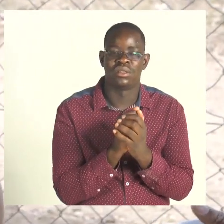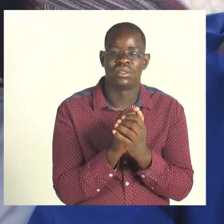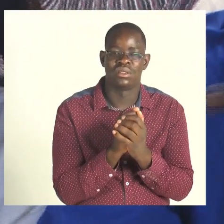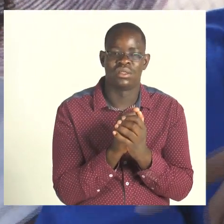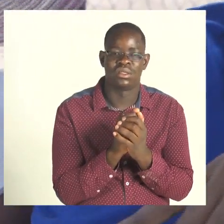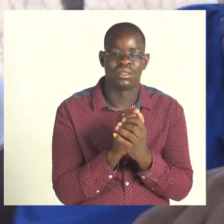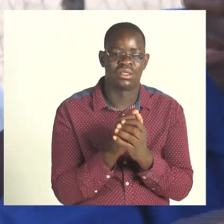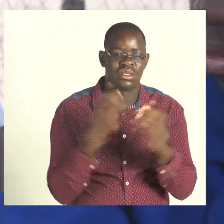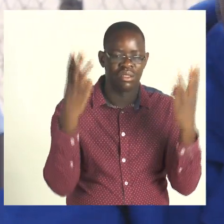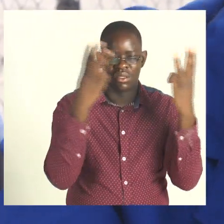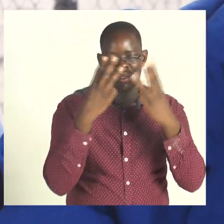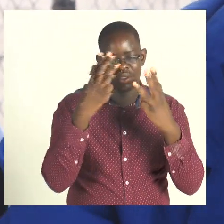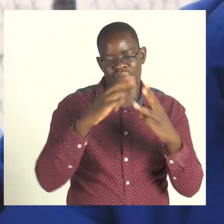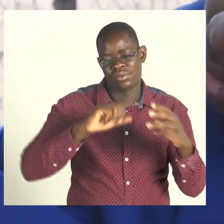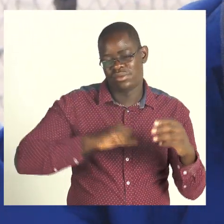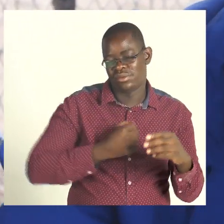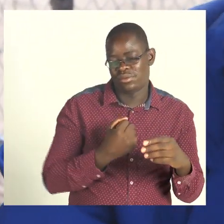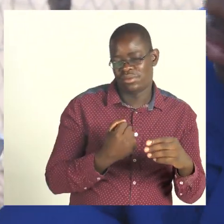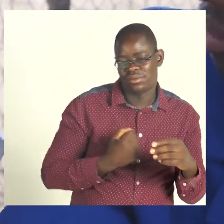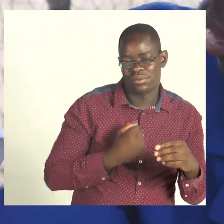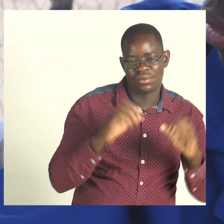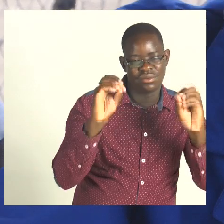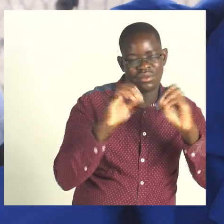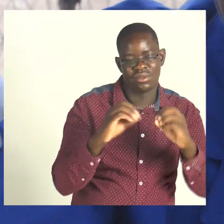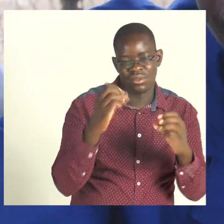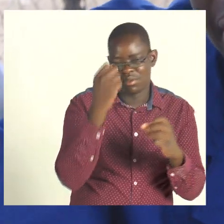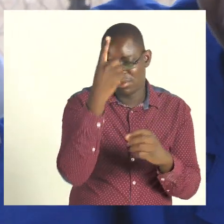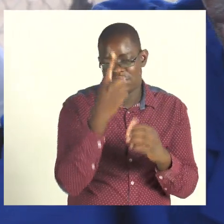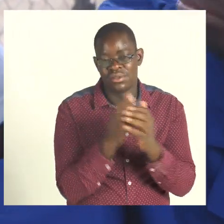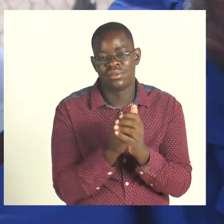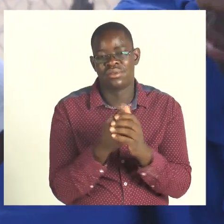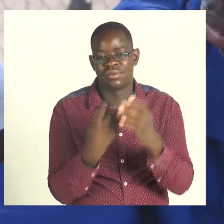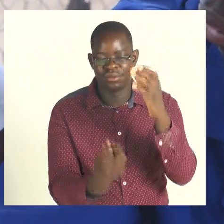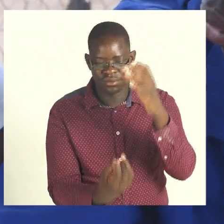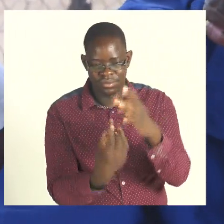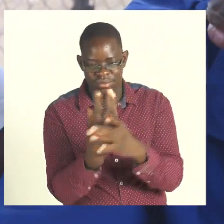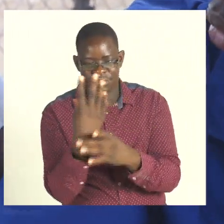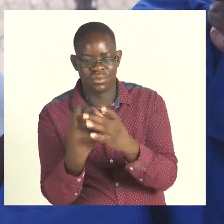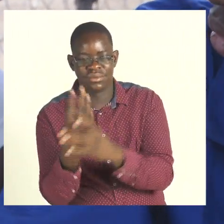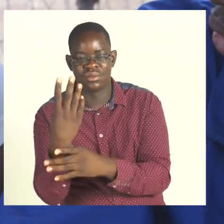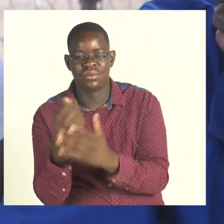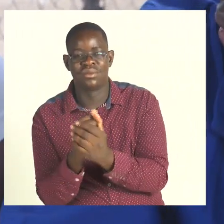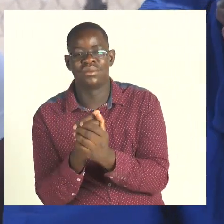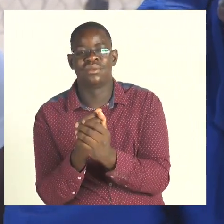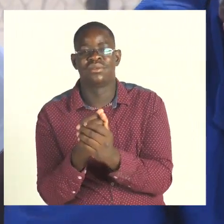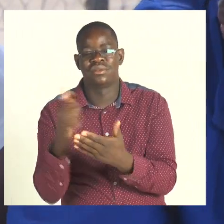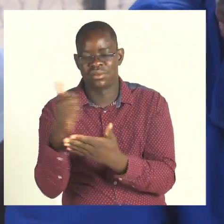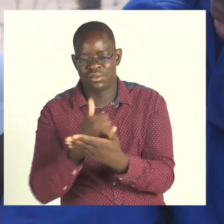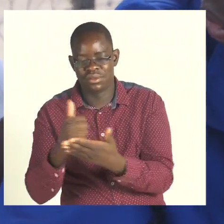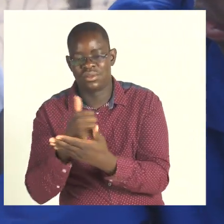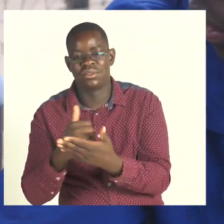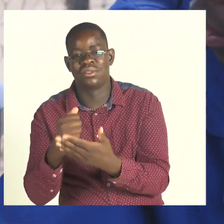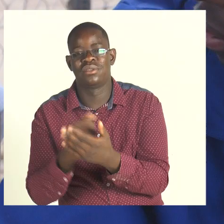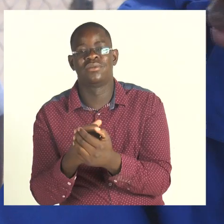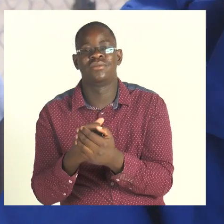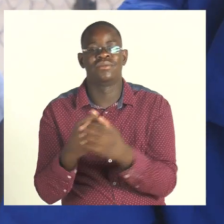Don't worry, my husband. I understand now. You will be planting on clear land, and this will not